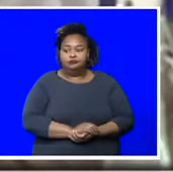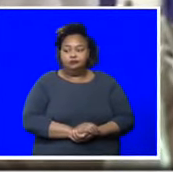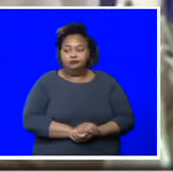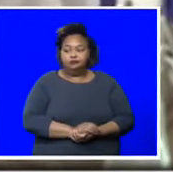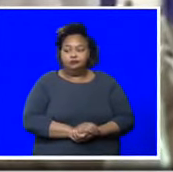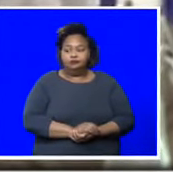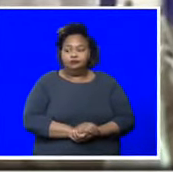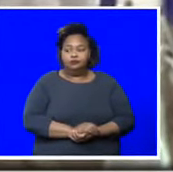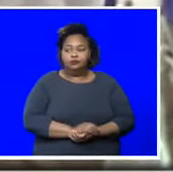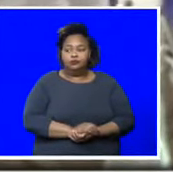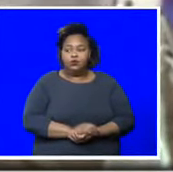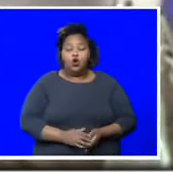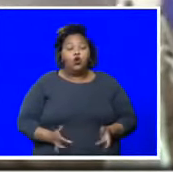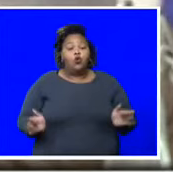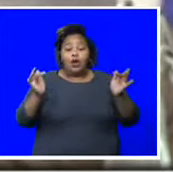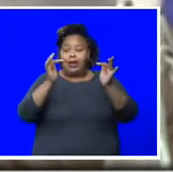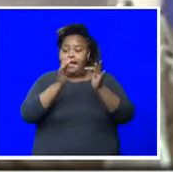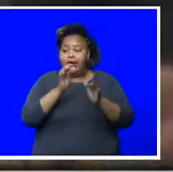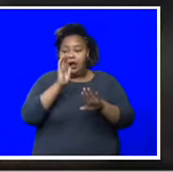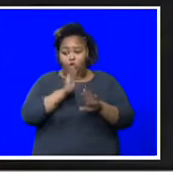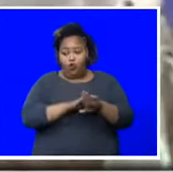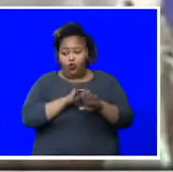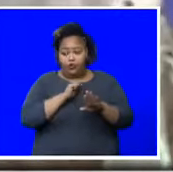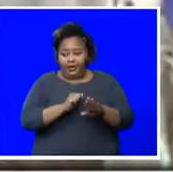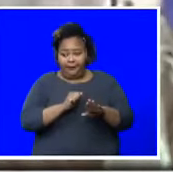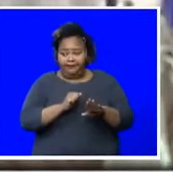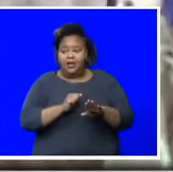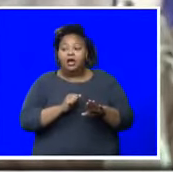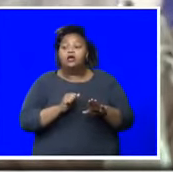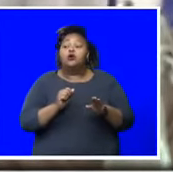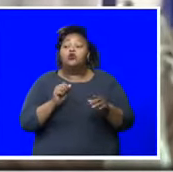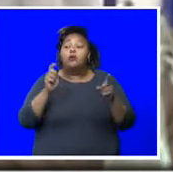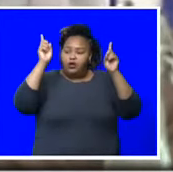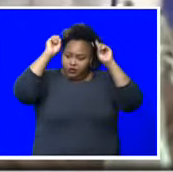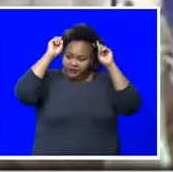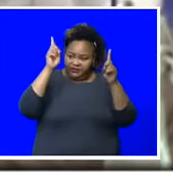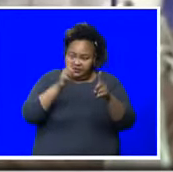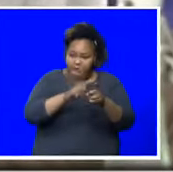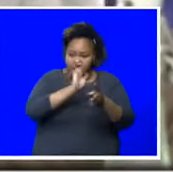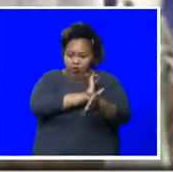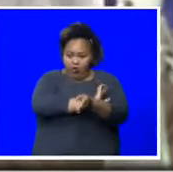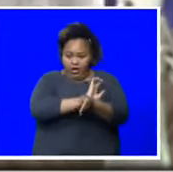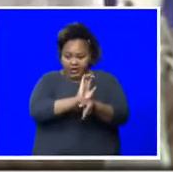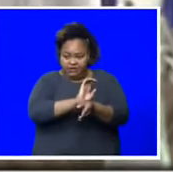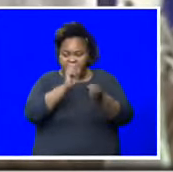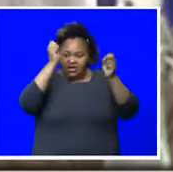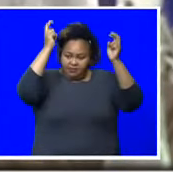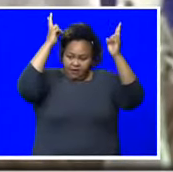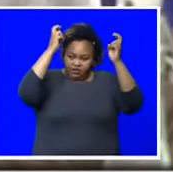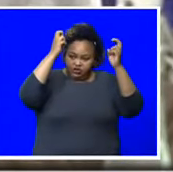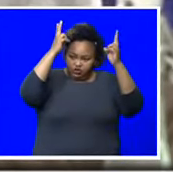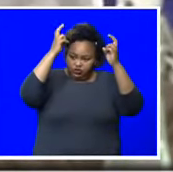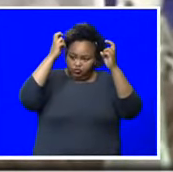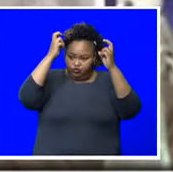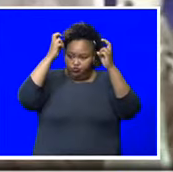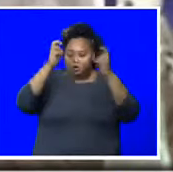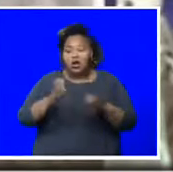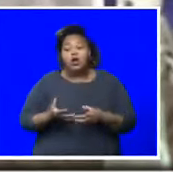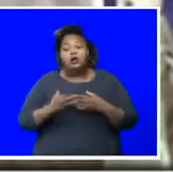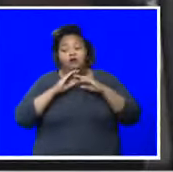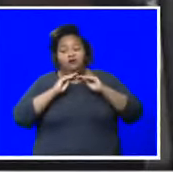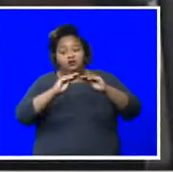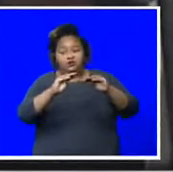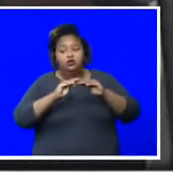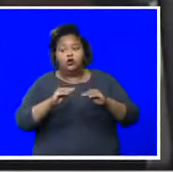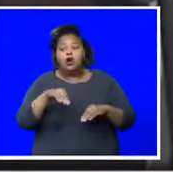we are producing for the industries, and we need somehow to reset as a